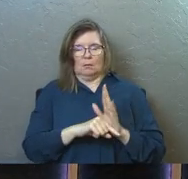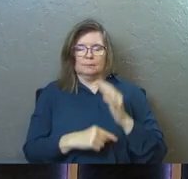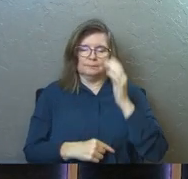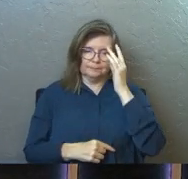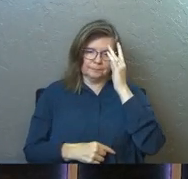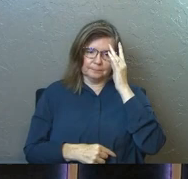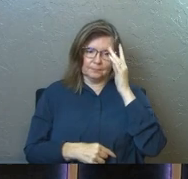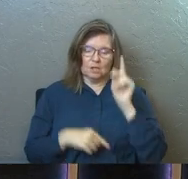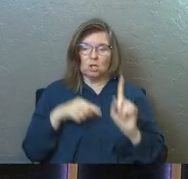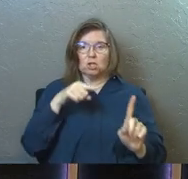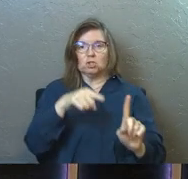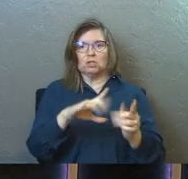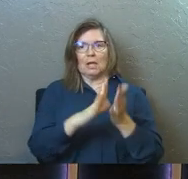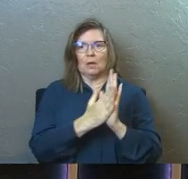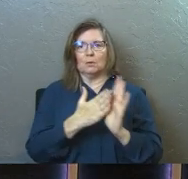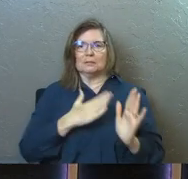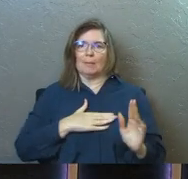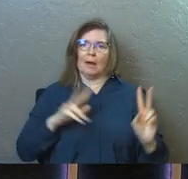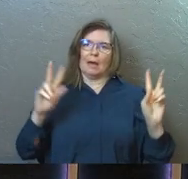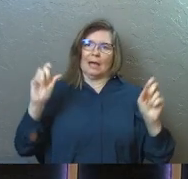But she was my donkey that day.